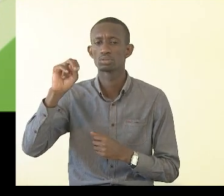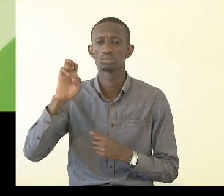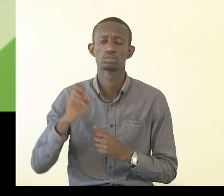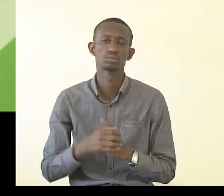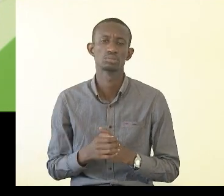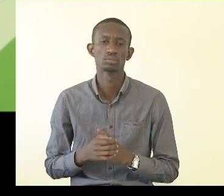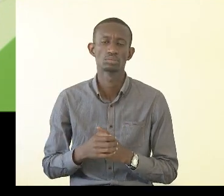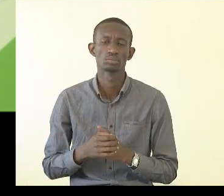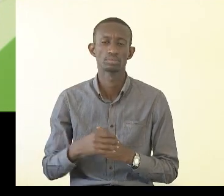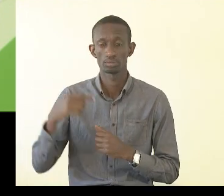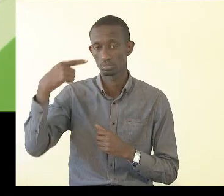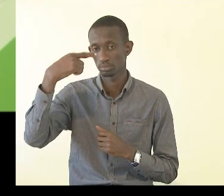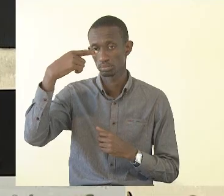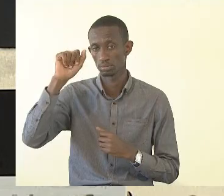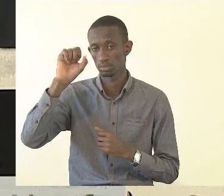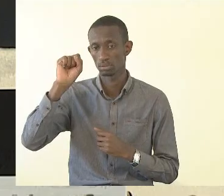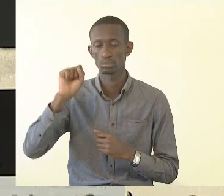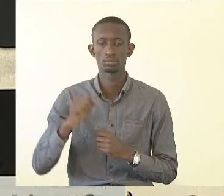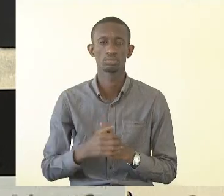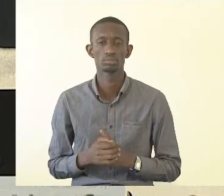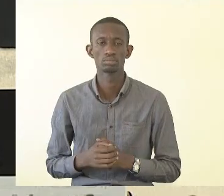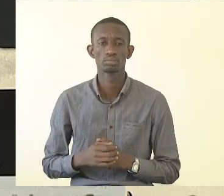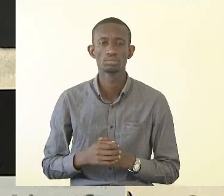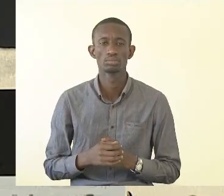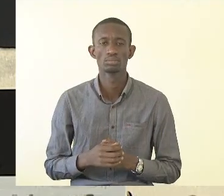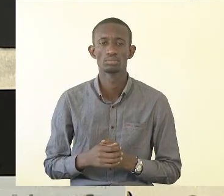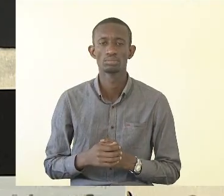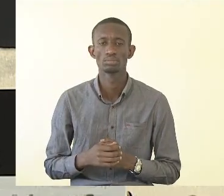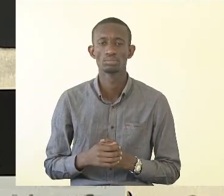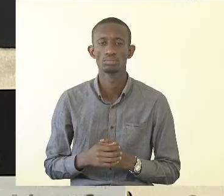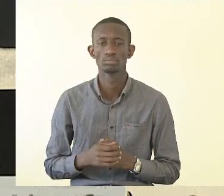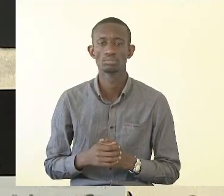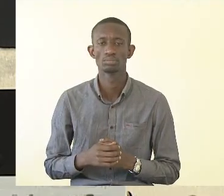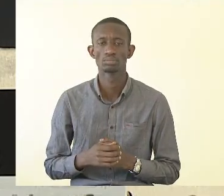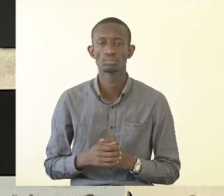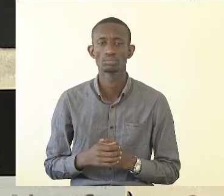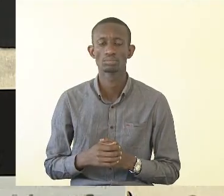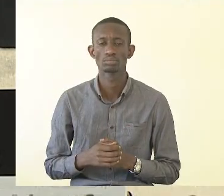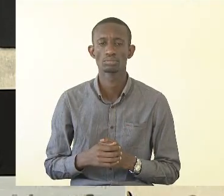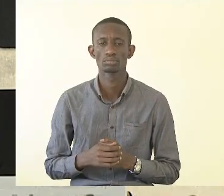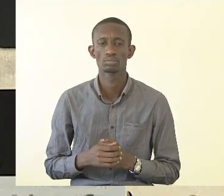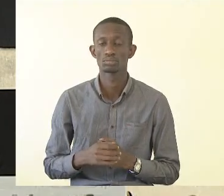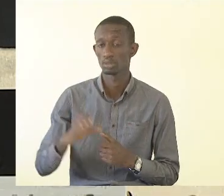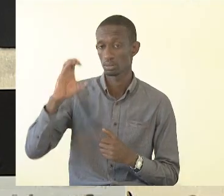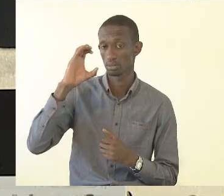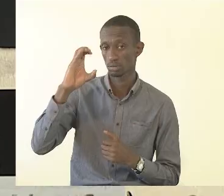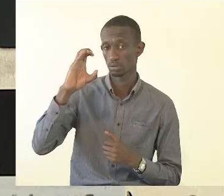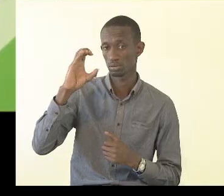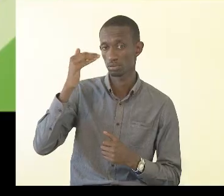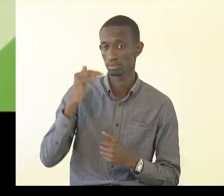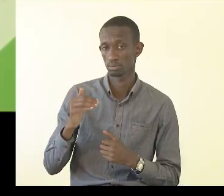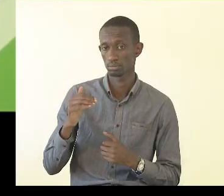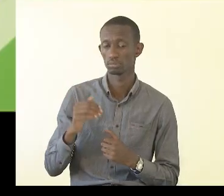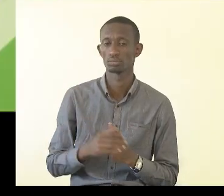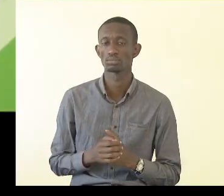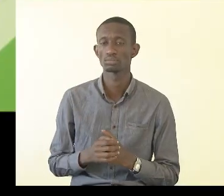gas. This is hydrogen gas. C, we